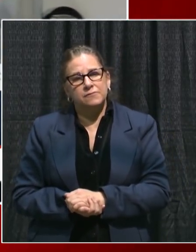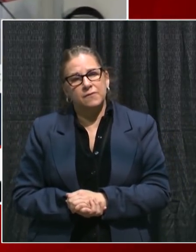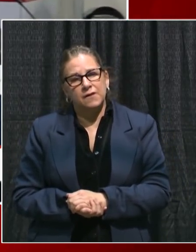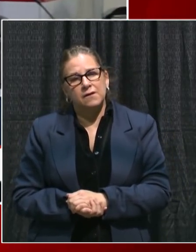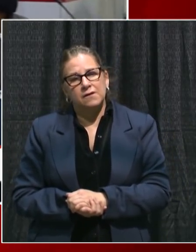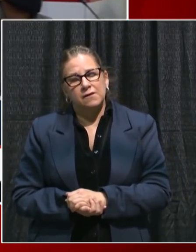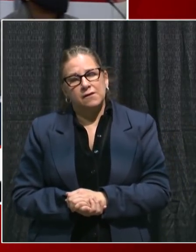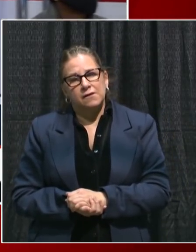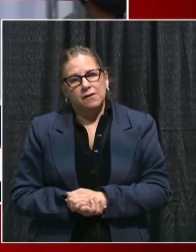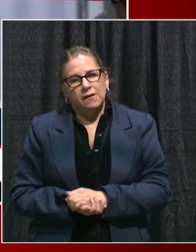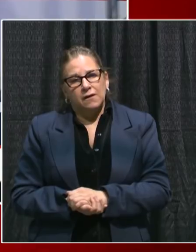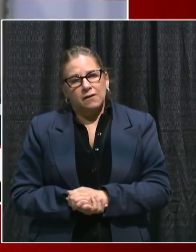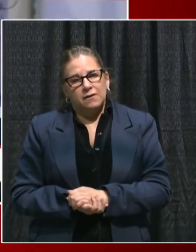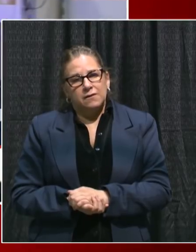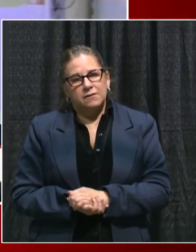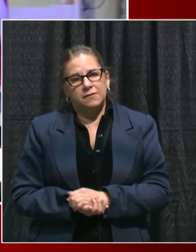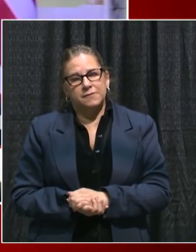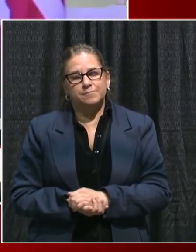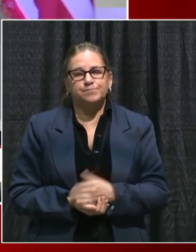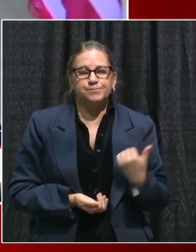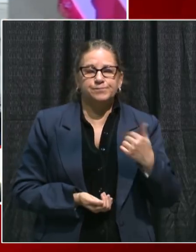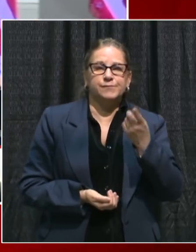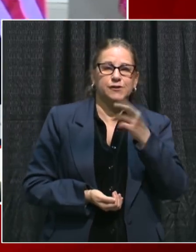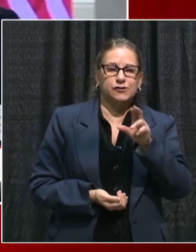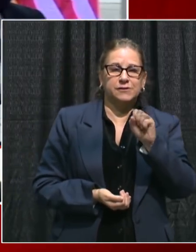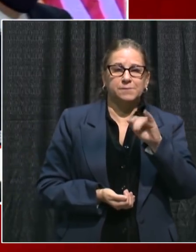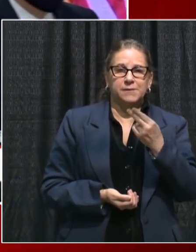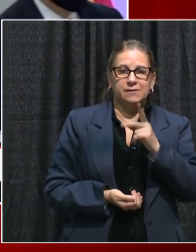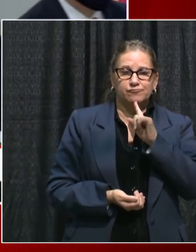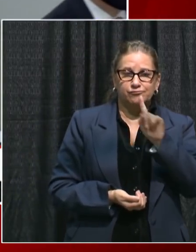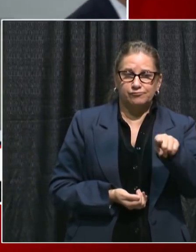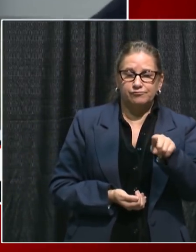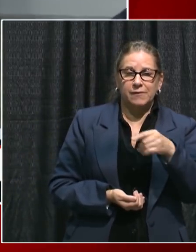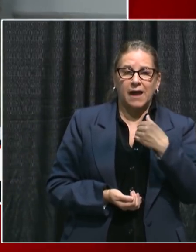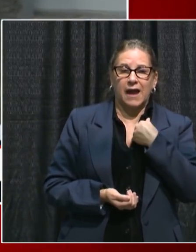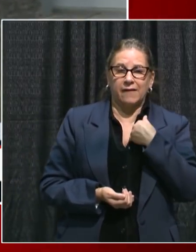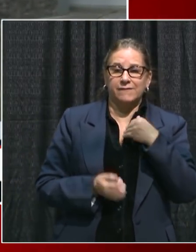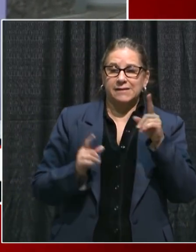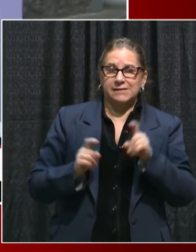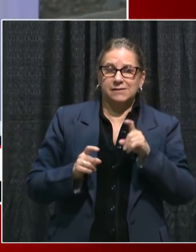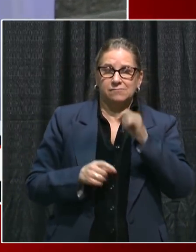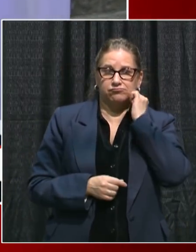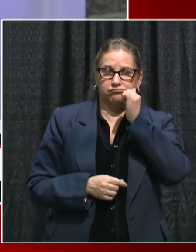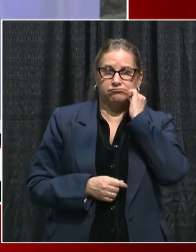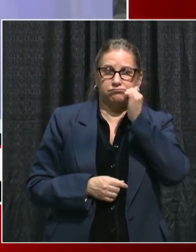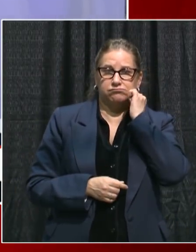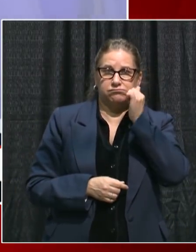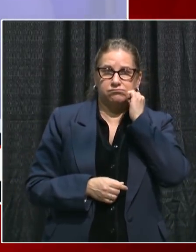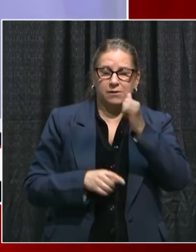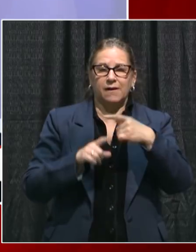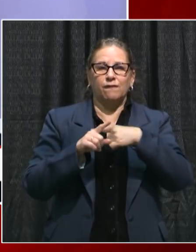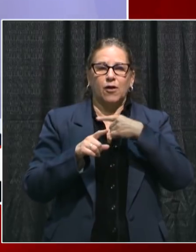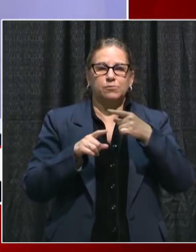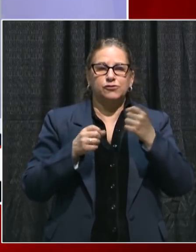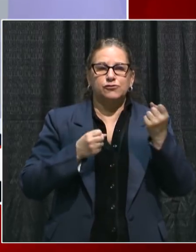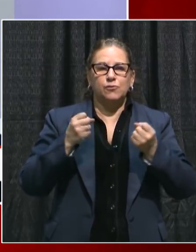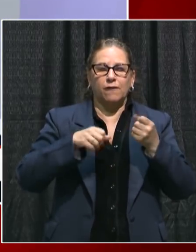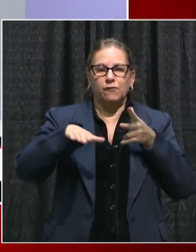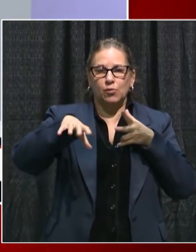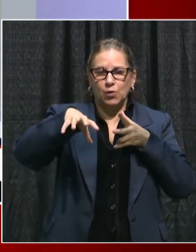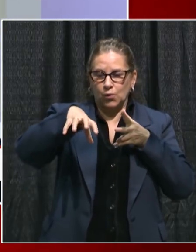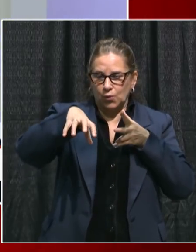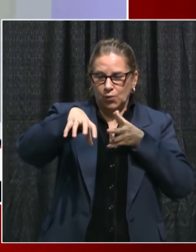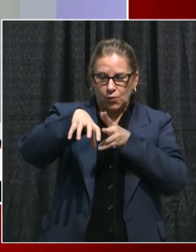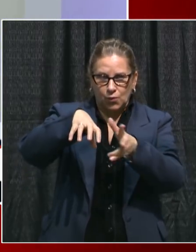The daily sampling that we're doing, we get samples from all of the drive-thrus. We also get samples just submitted directly to the laboratory. The majority